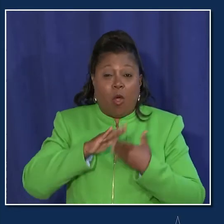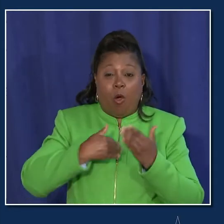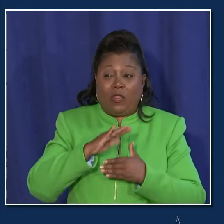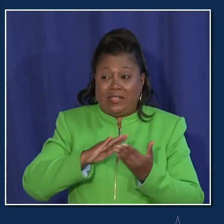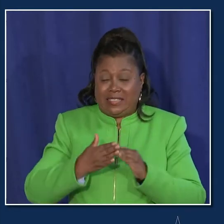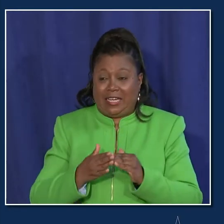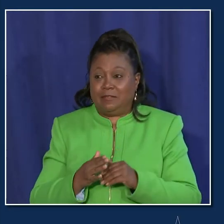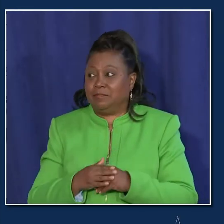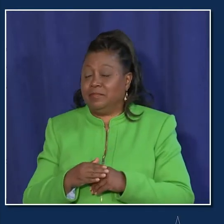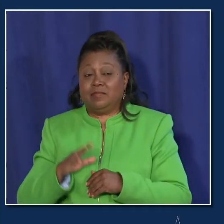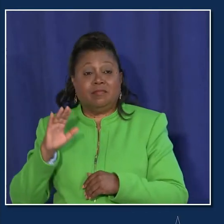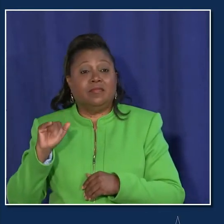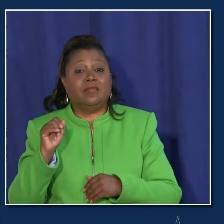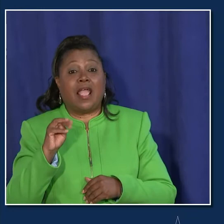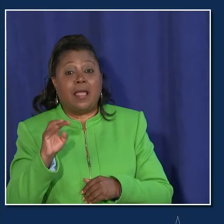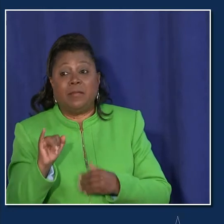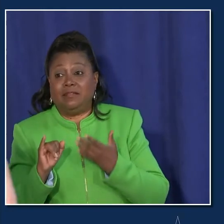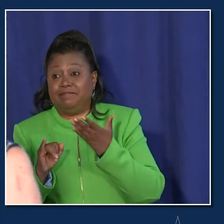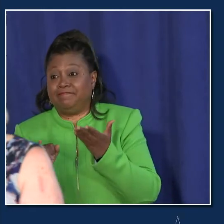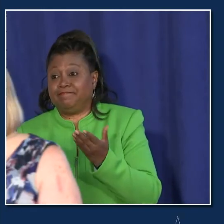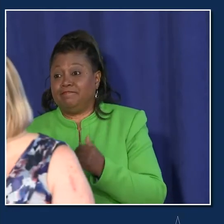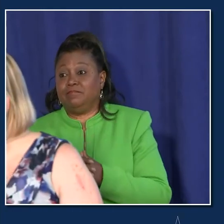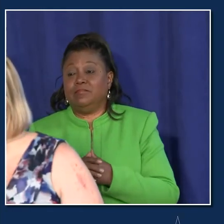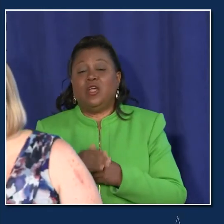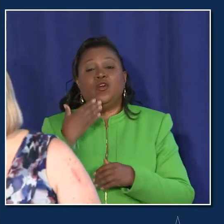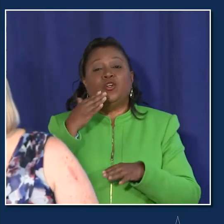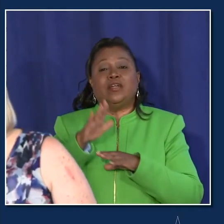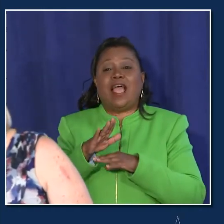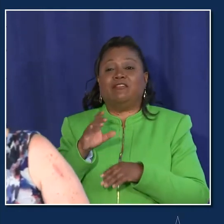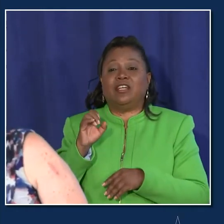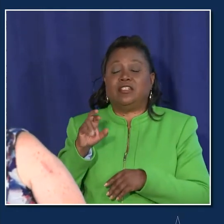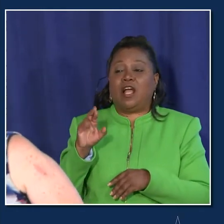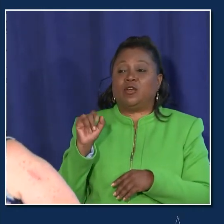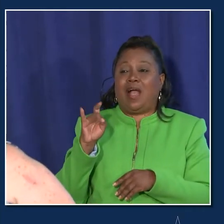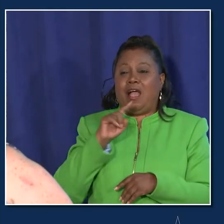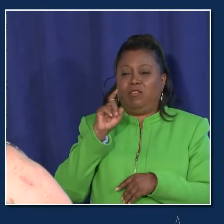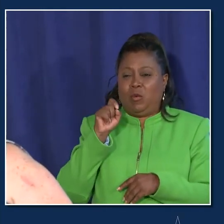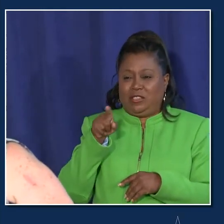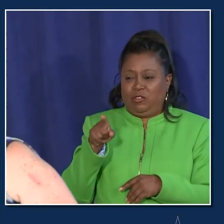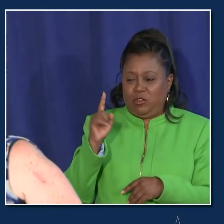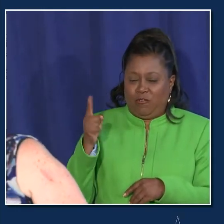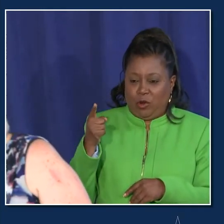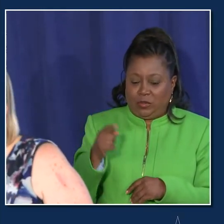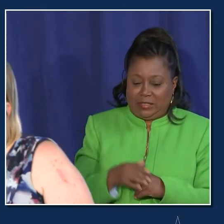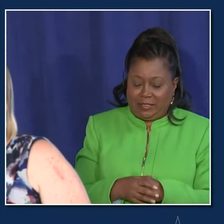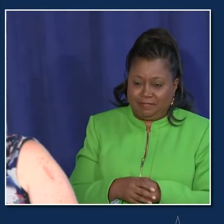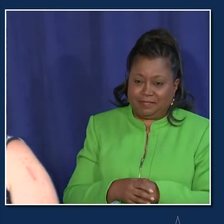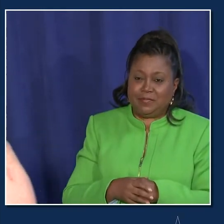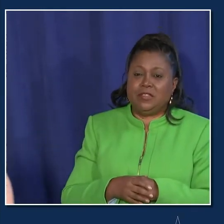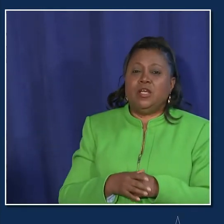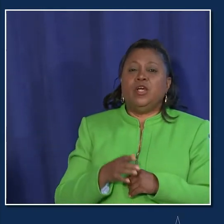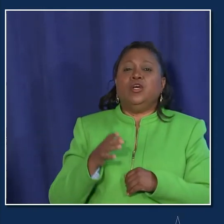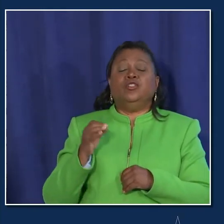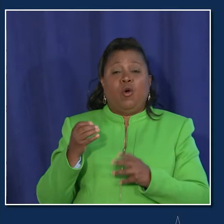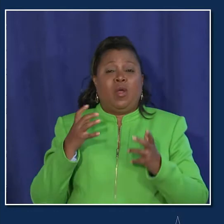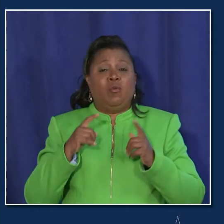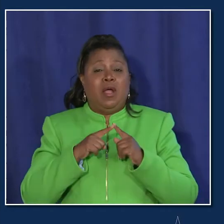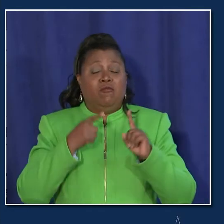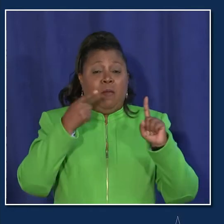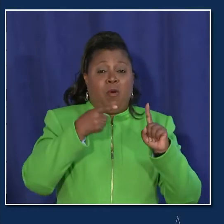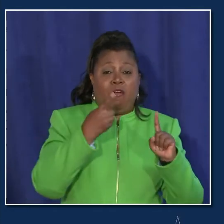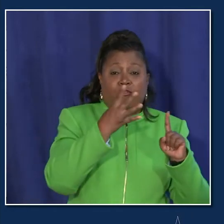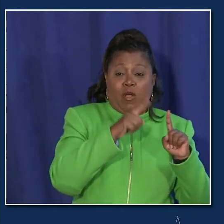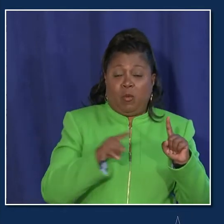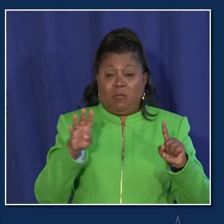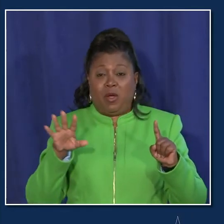city. Amy Jacobson, go ahead. Good afternoon. Dr. Arwady, I have a question for you first. So we went from 0.4